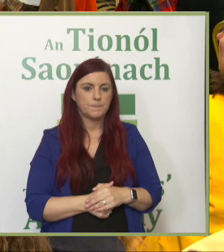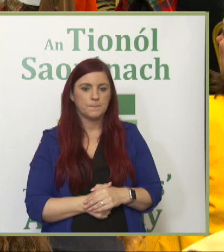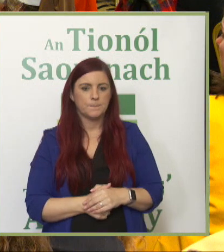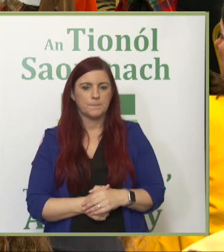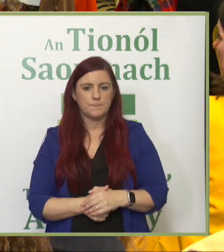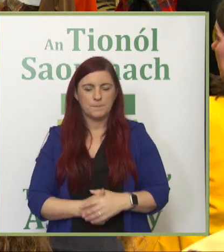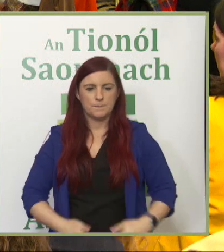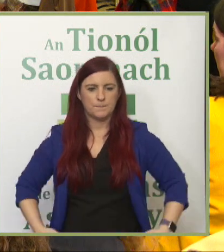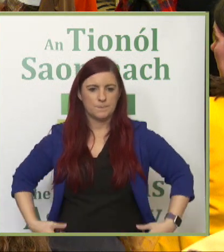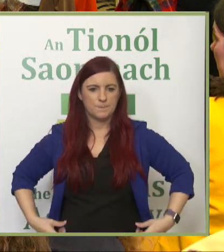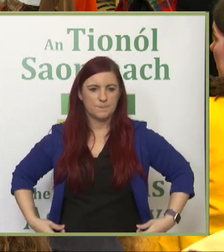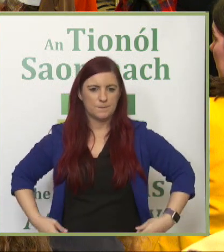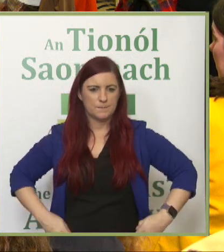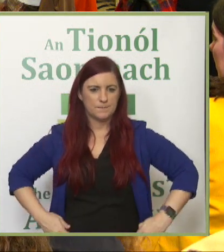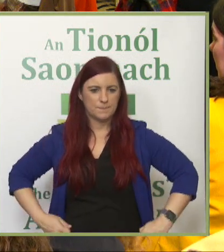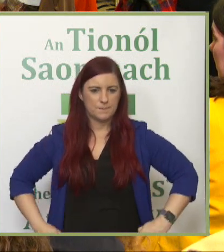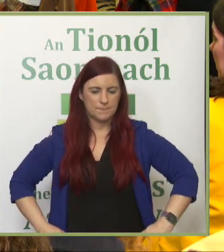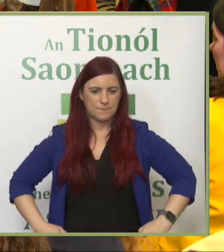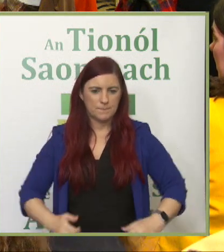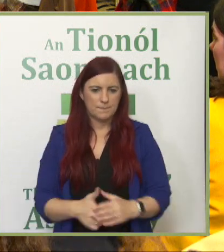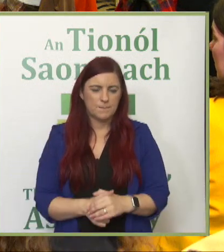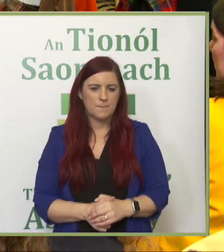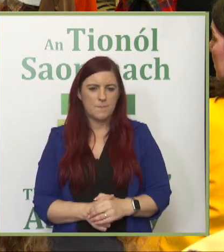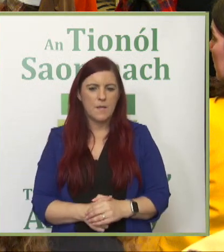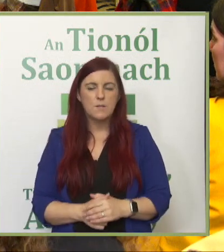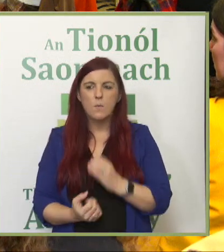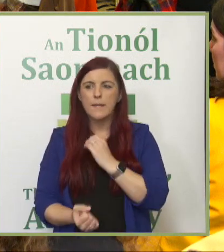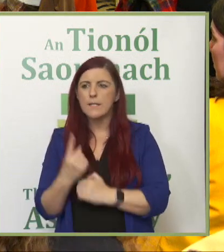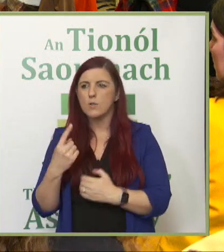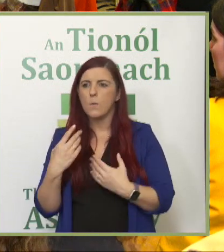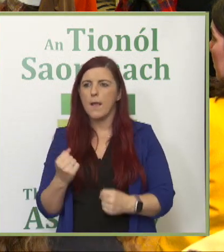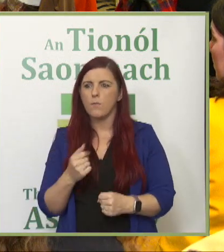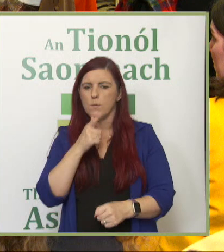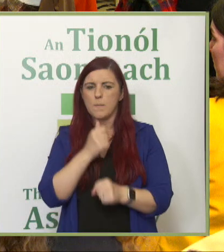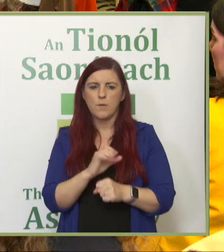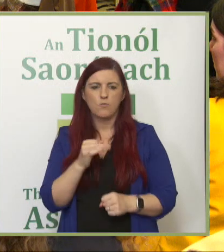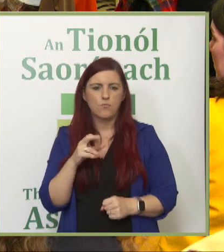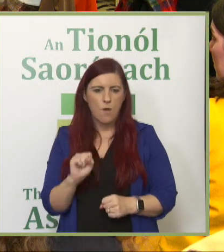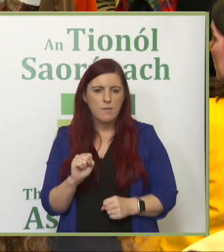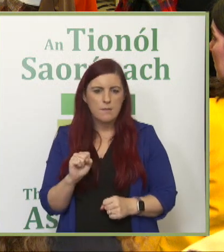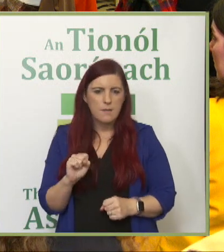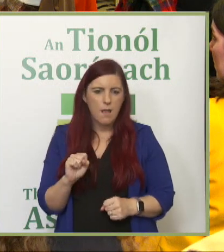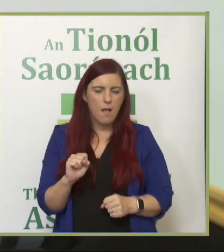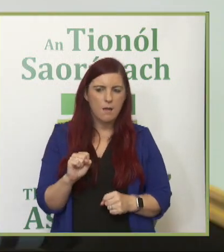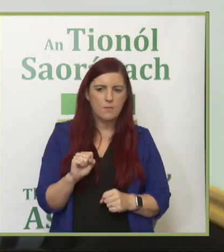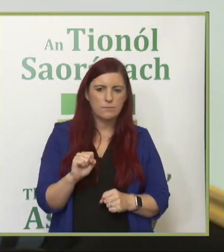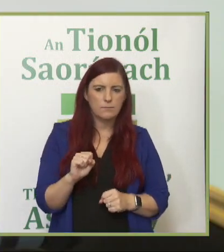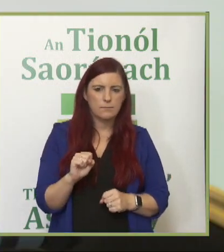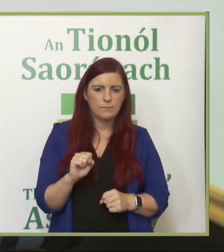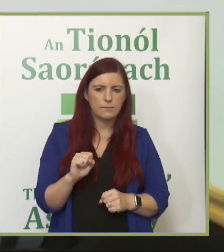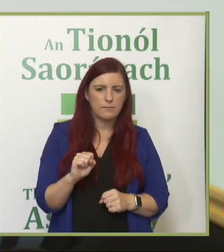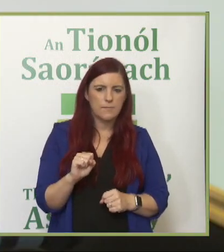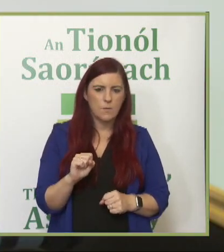Thanks, Eamon. What I would say is the problems that we have around drugs aren't single issues. So for us,